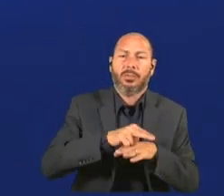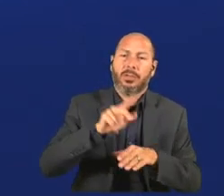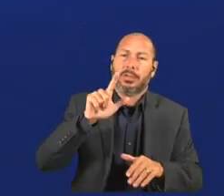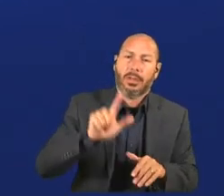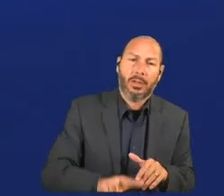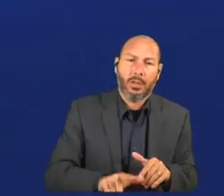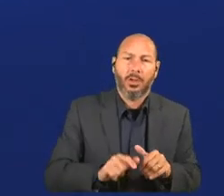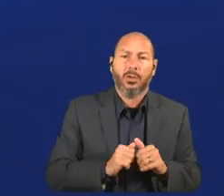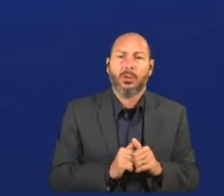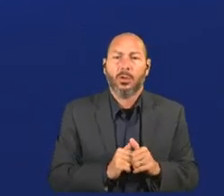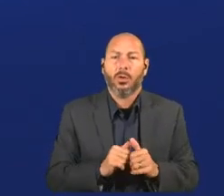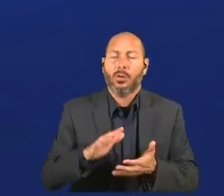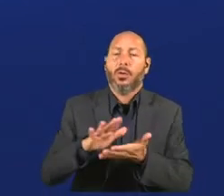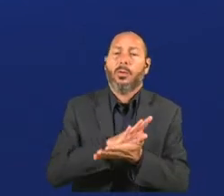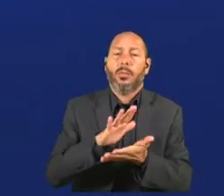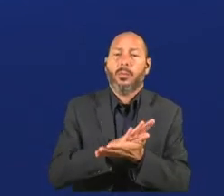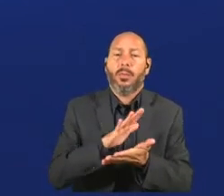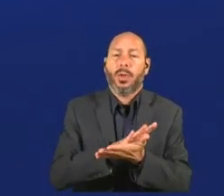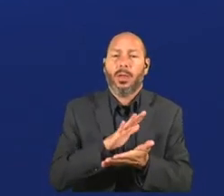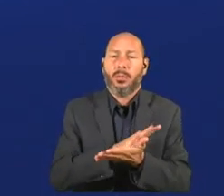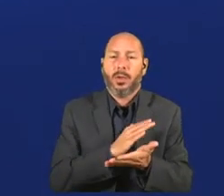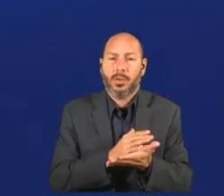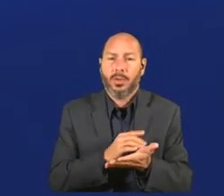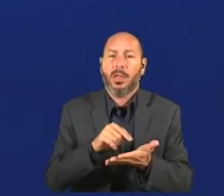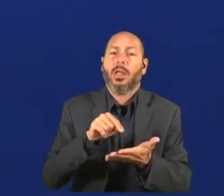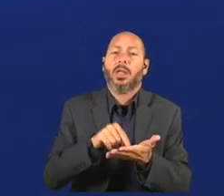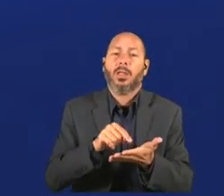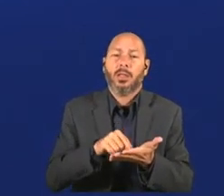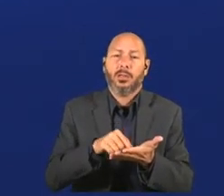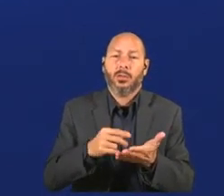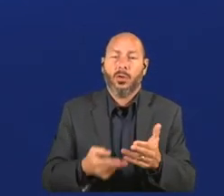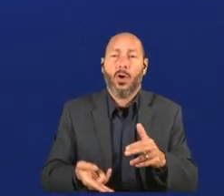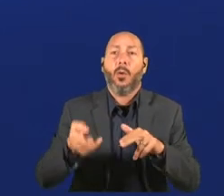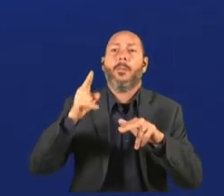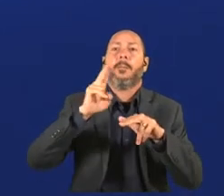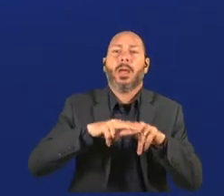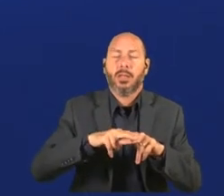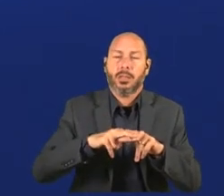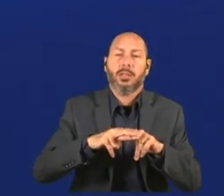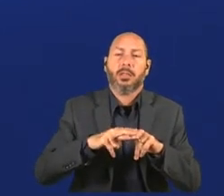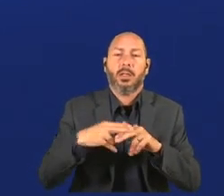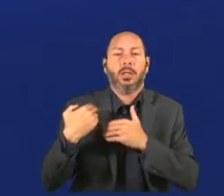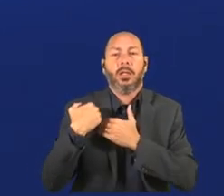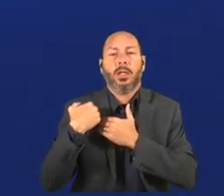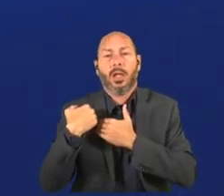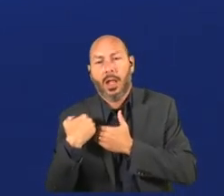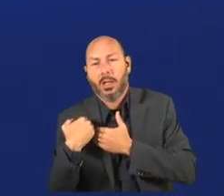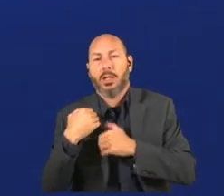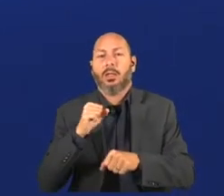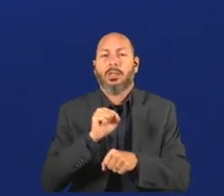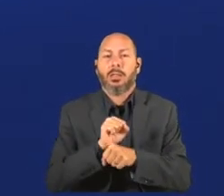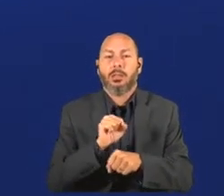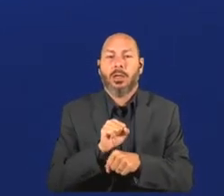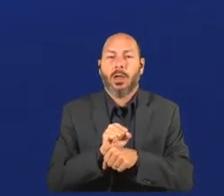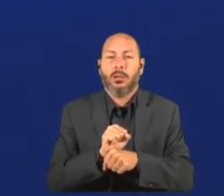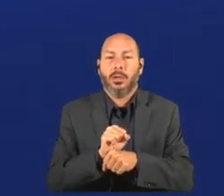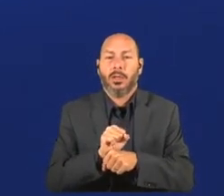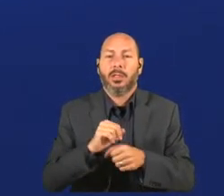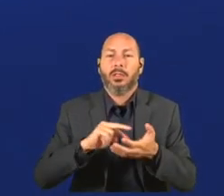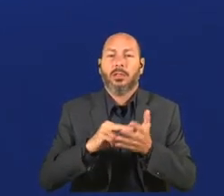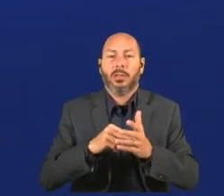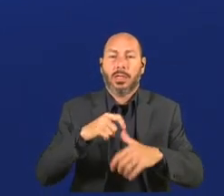providers charting on paper, and what that does is it adds to the administrative burden of the provider, which means they have less time available to actually work with